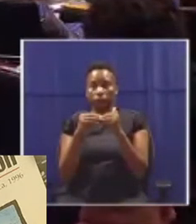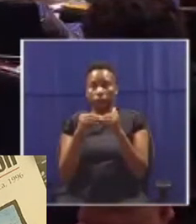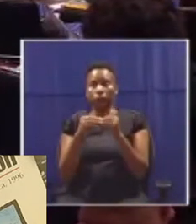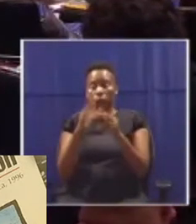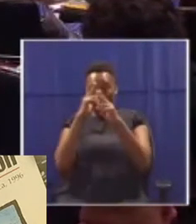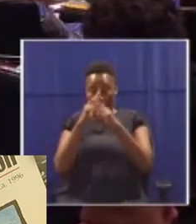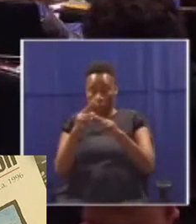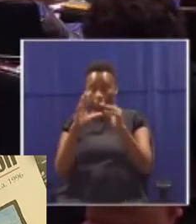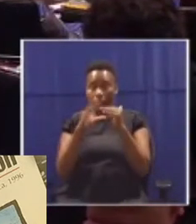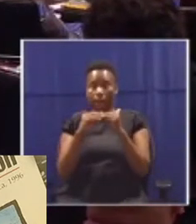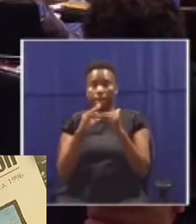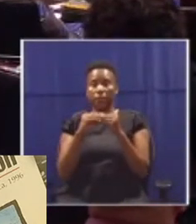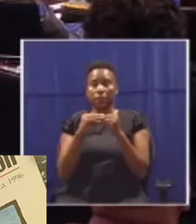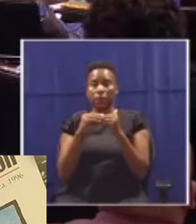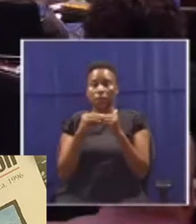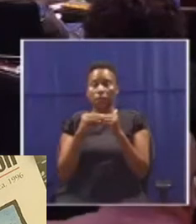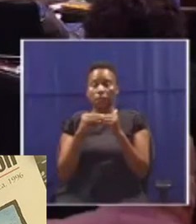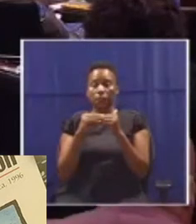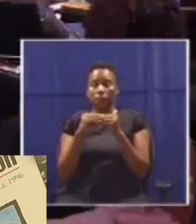Honorable members,